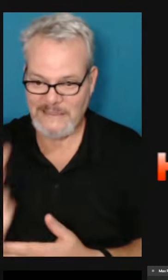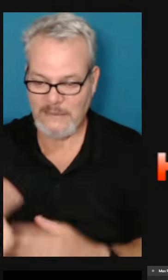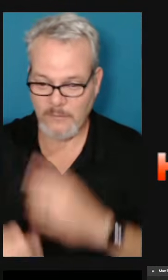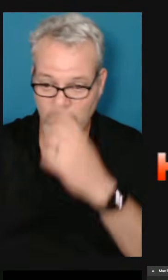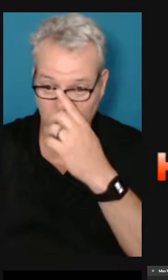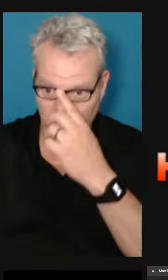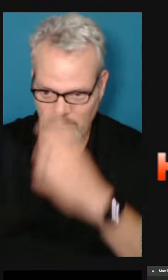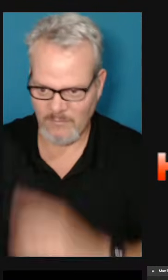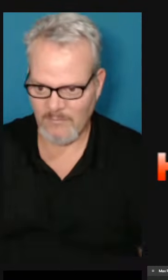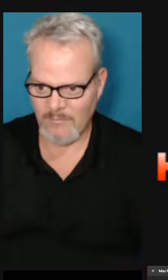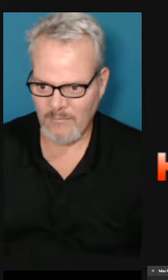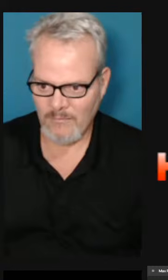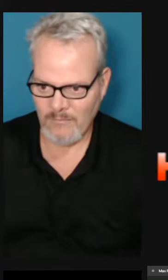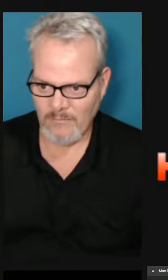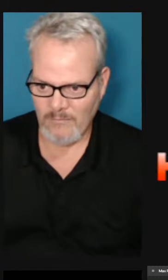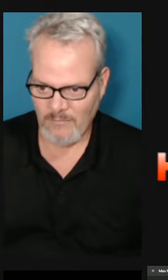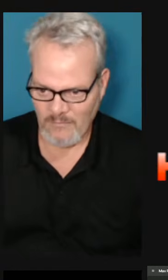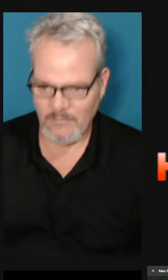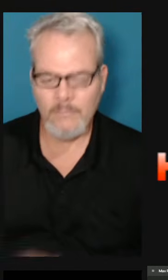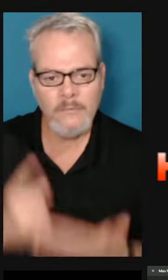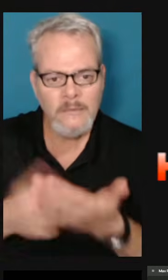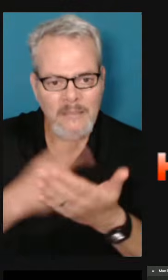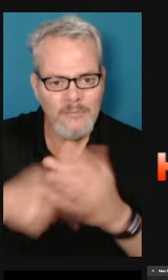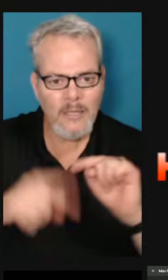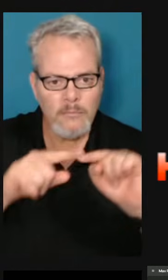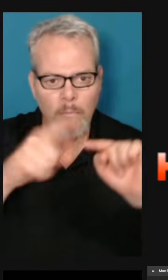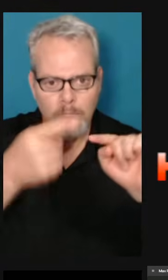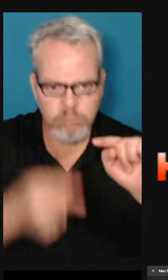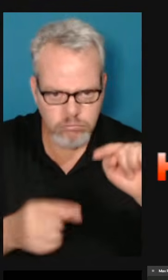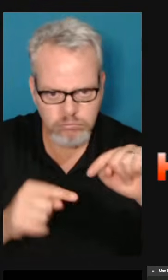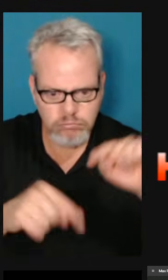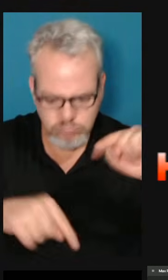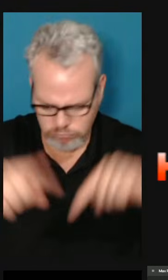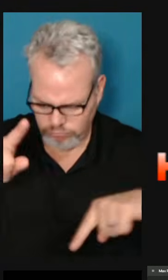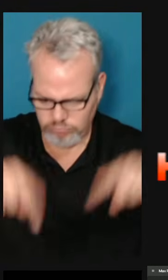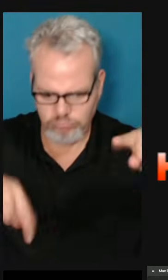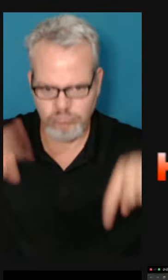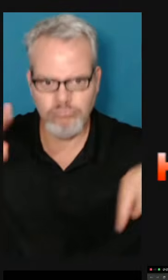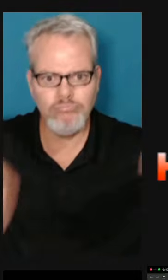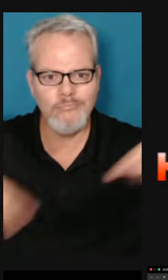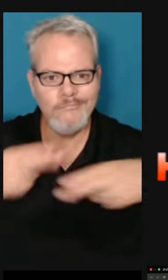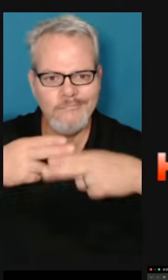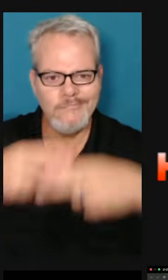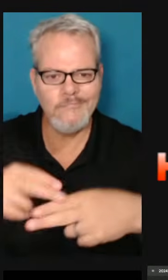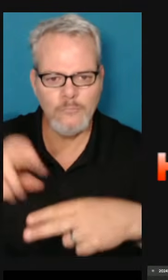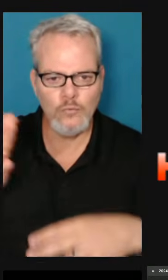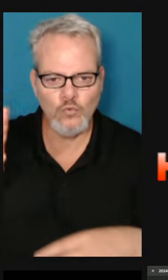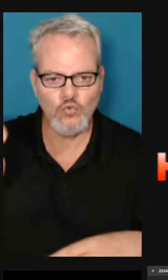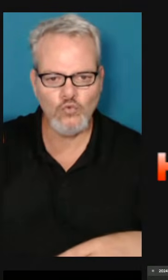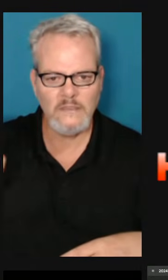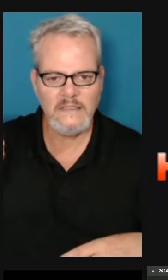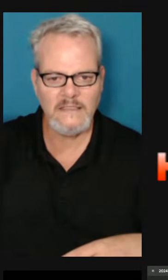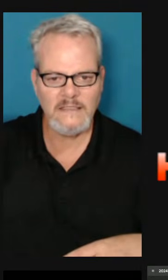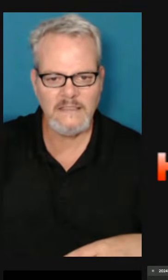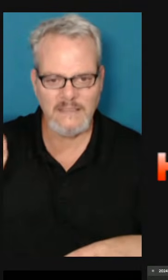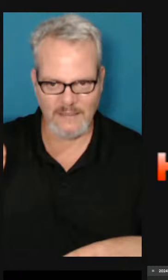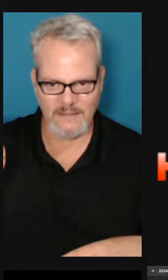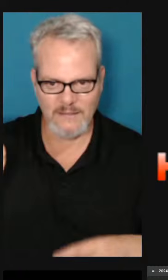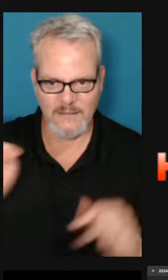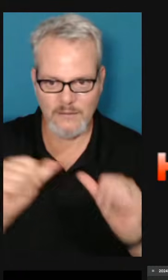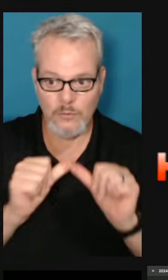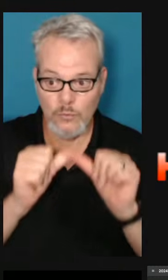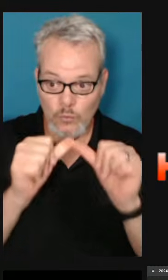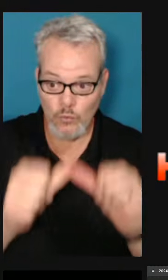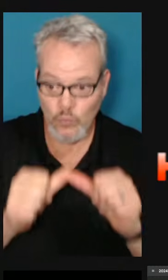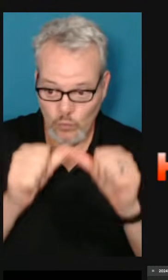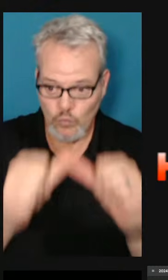With resets in between there, right? So that's really interesting to note. Our duration at 8